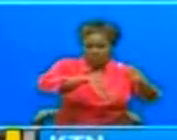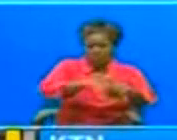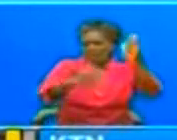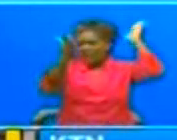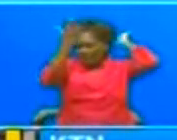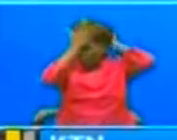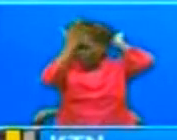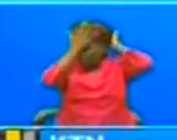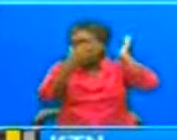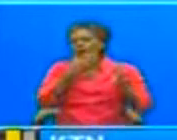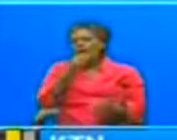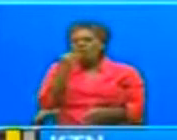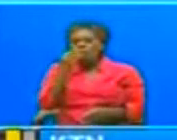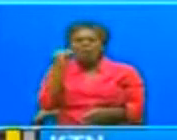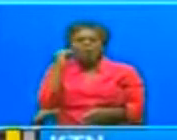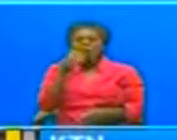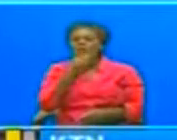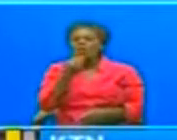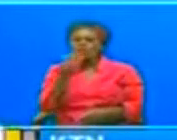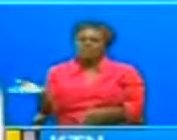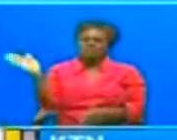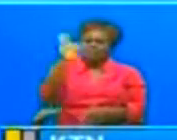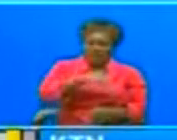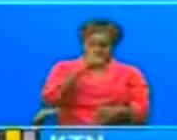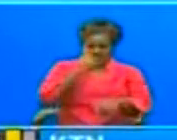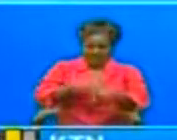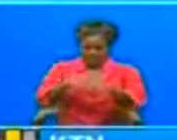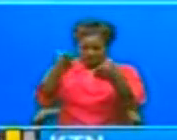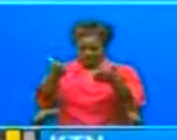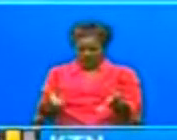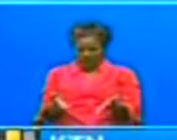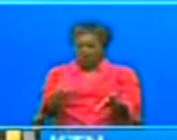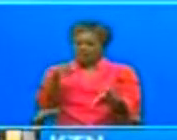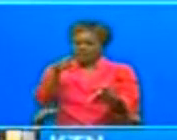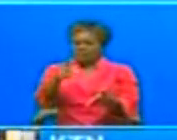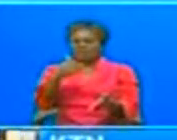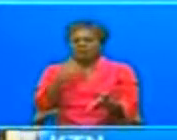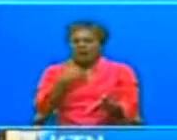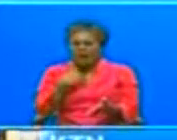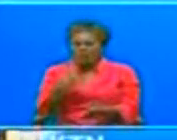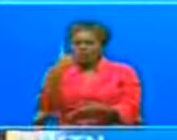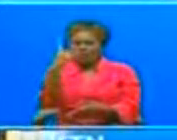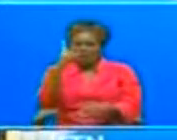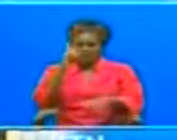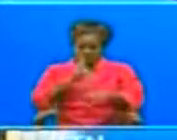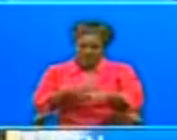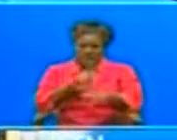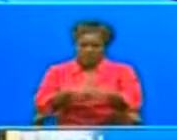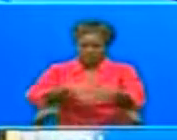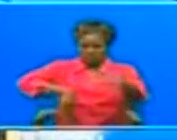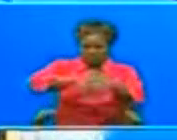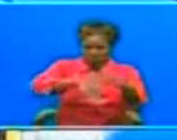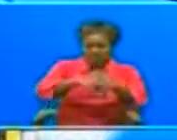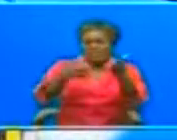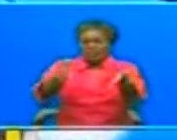Kakamega Homeboyz soccer team will be making their league return this season. The side was relegated after just one season in top flight football,